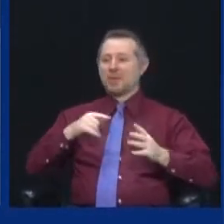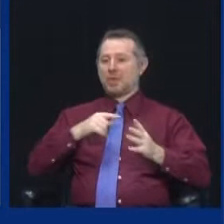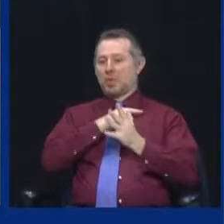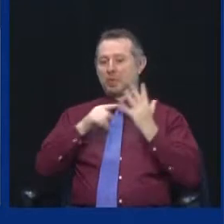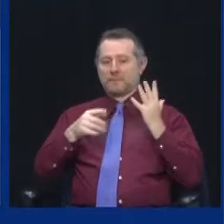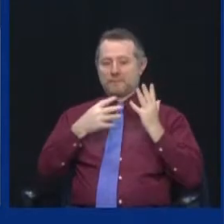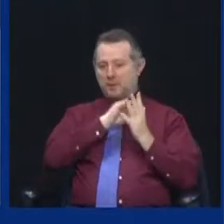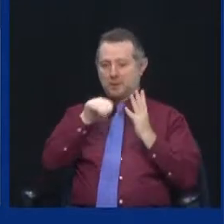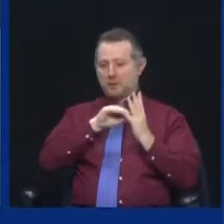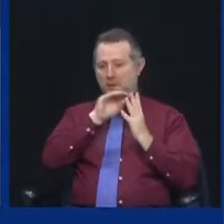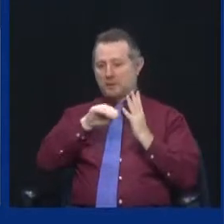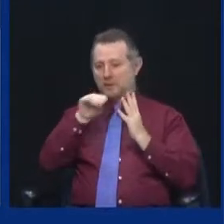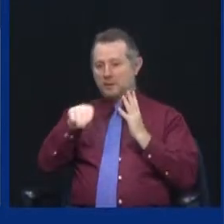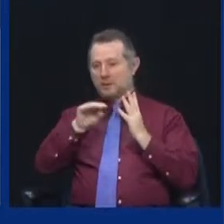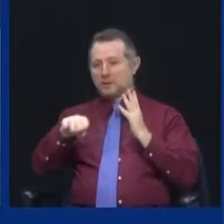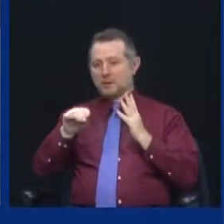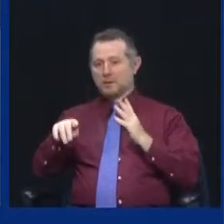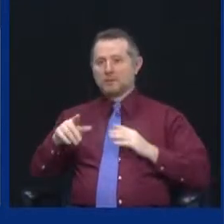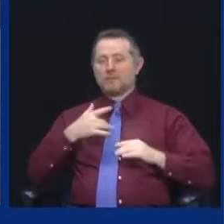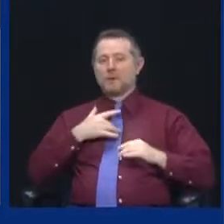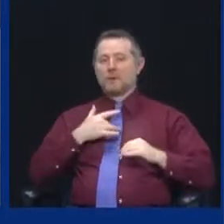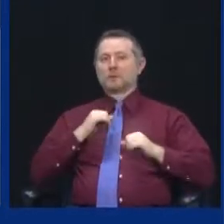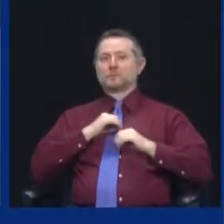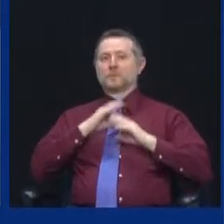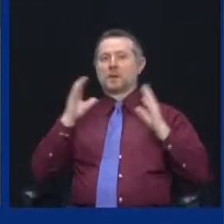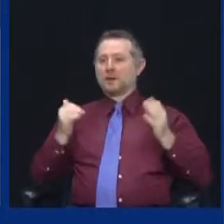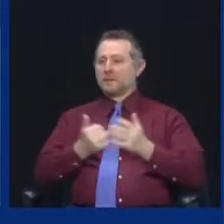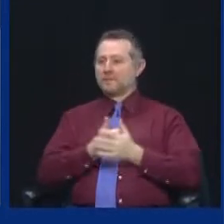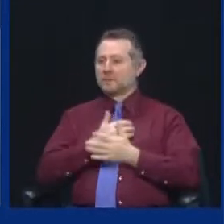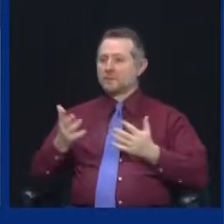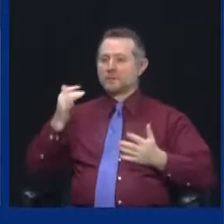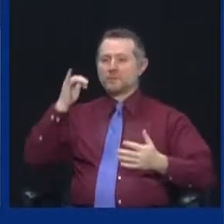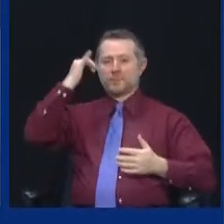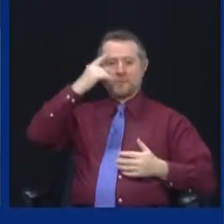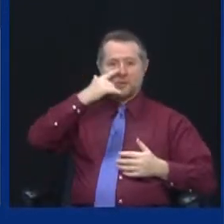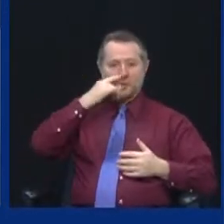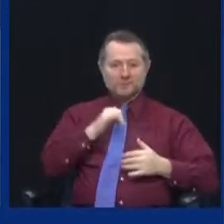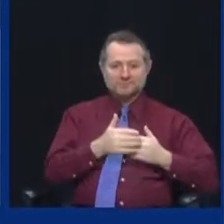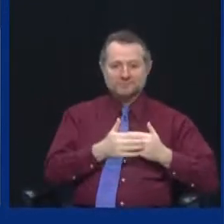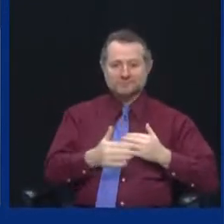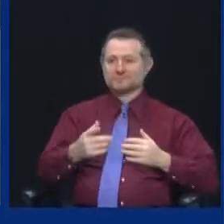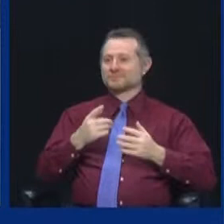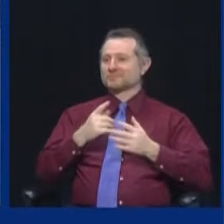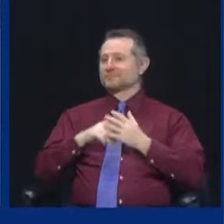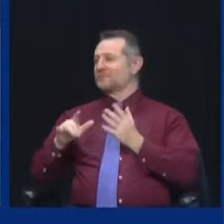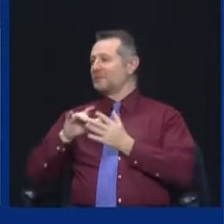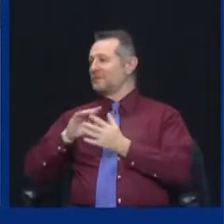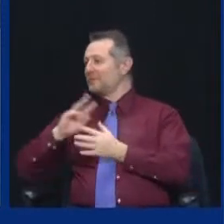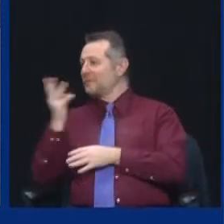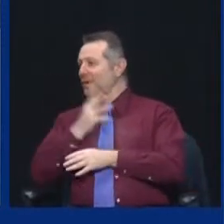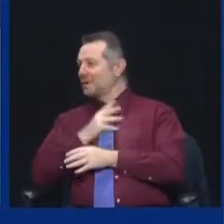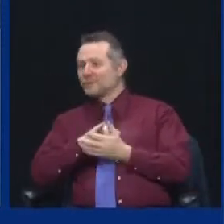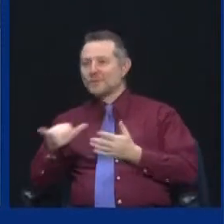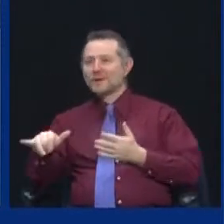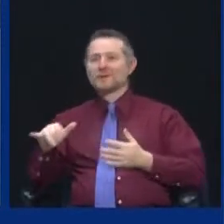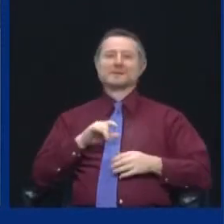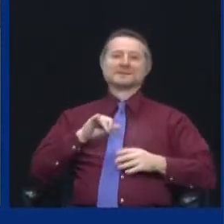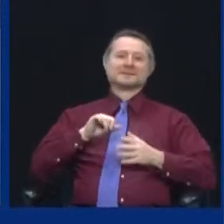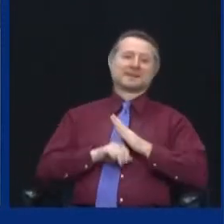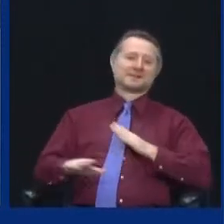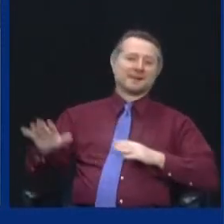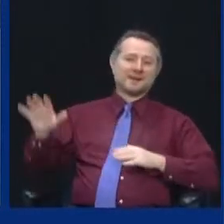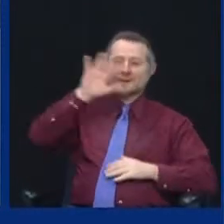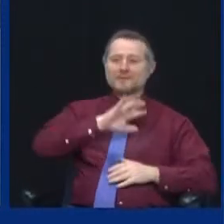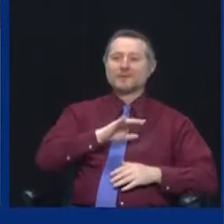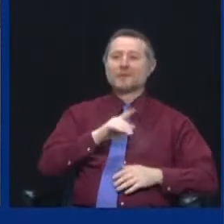for that? How do you reimagine Buffalo and Western New York for that, and the state of New York for that? And who